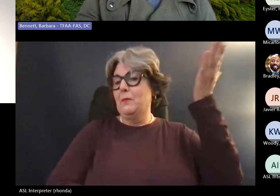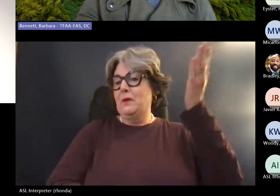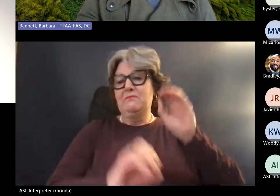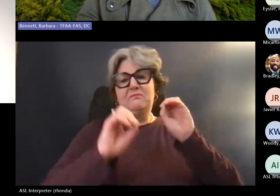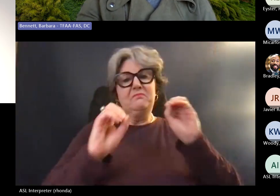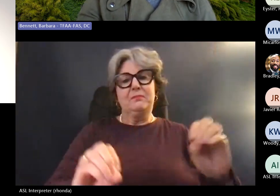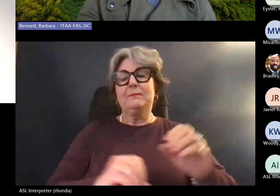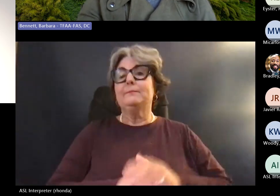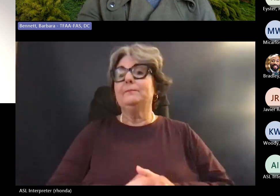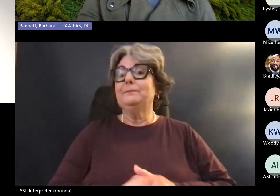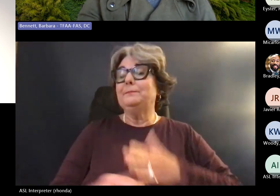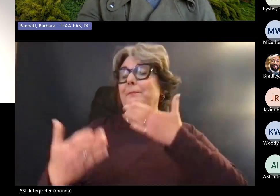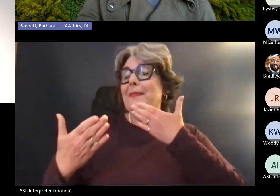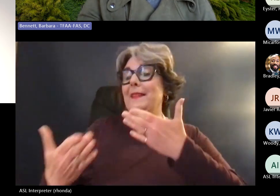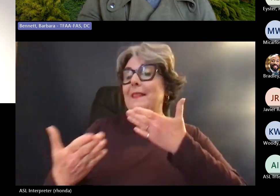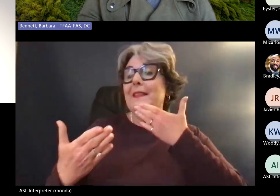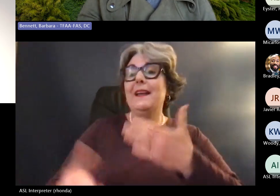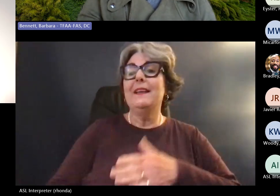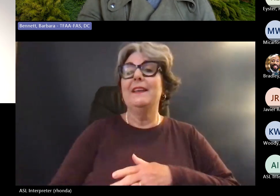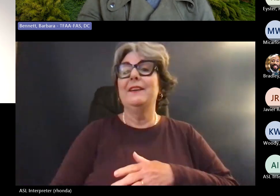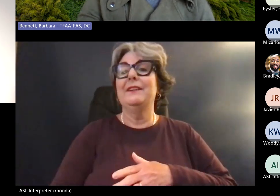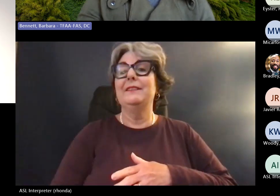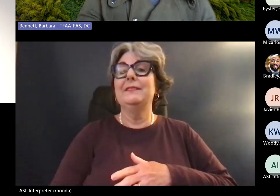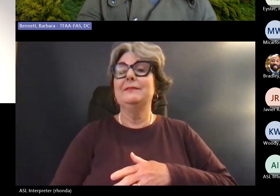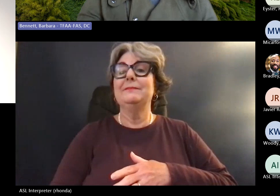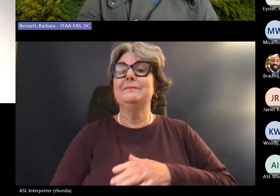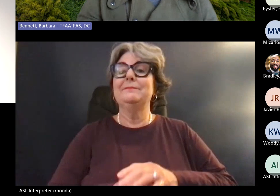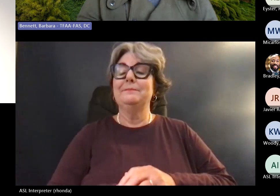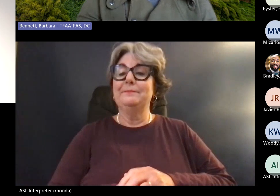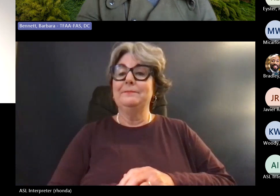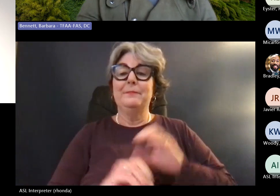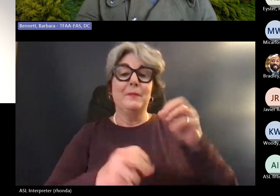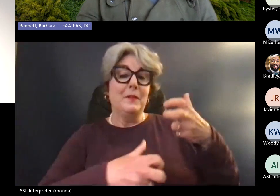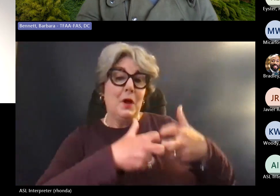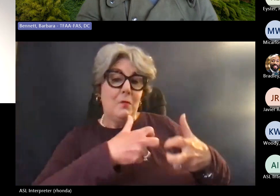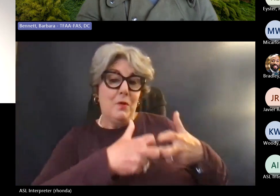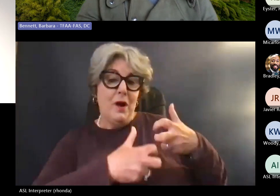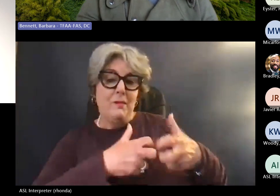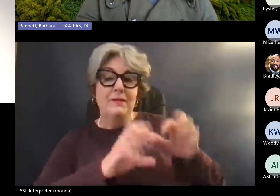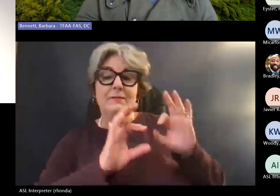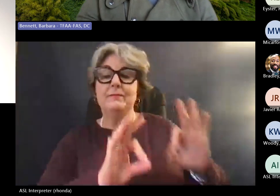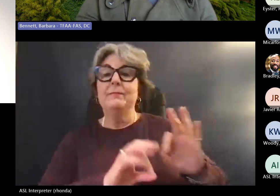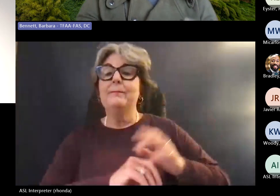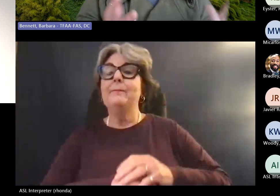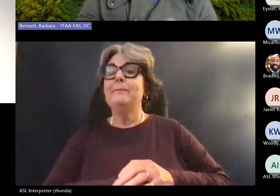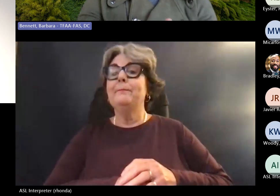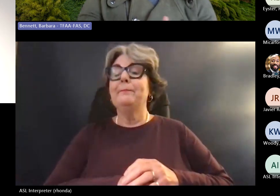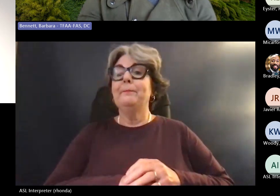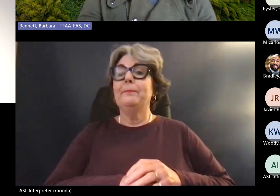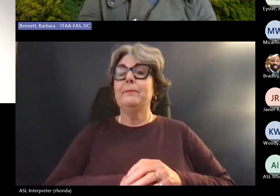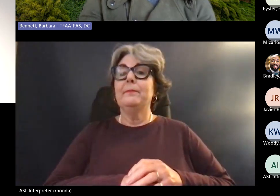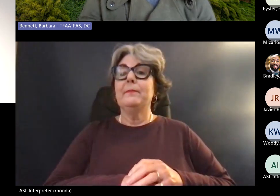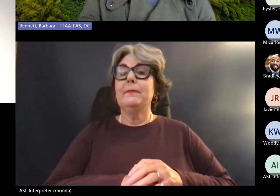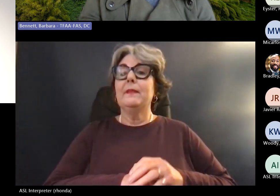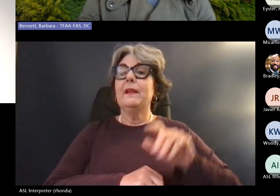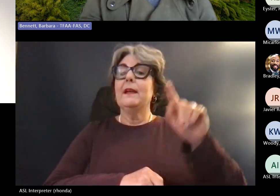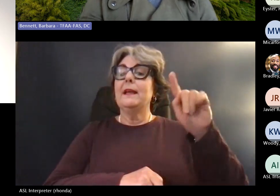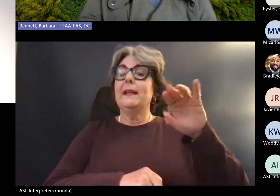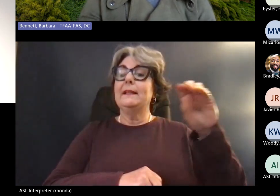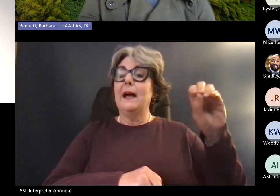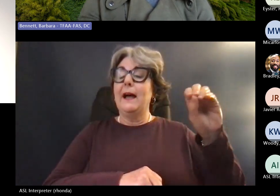right. Well, thank you so much, Tayo. Really appreciate it. No problem. And, you know, Tayo mentioned Aim